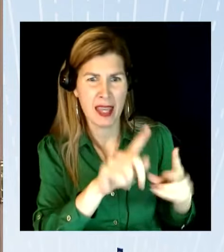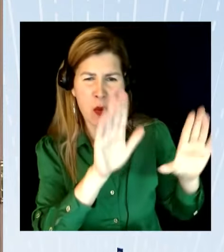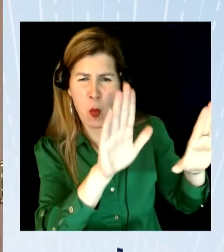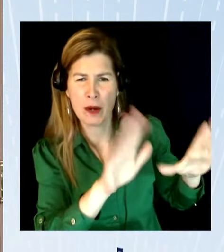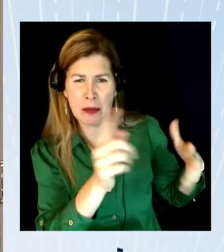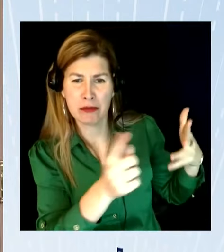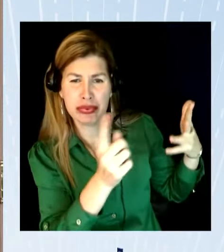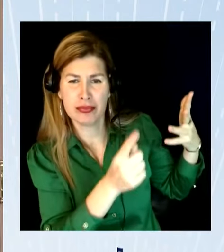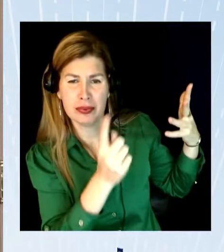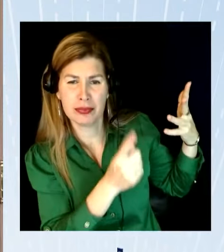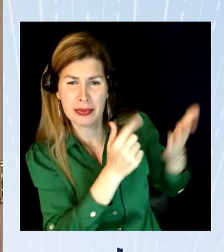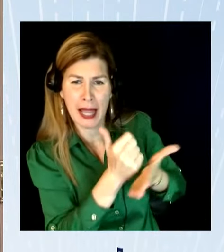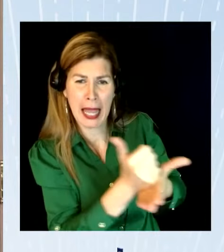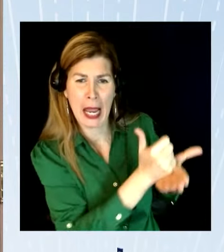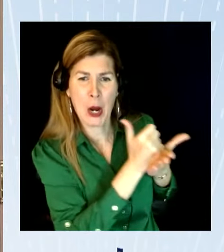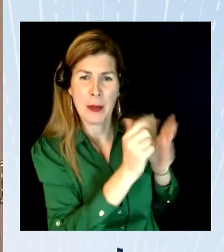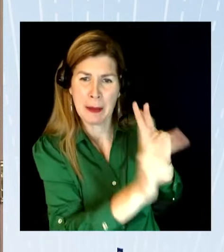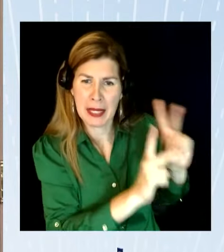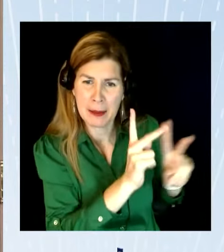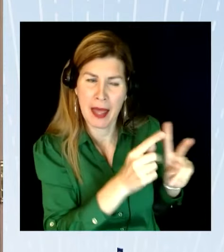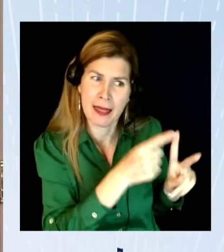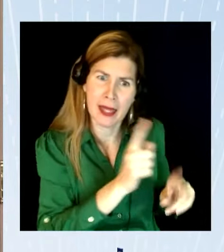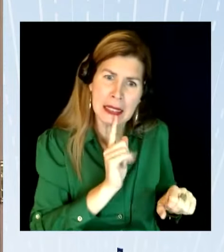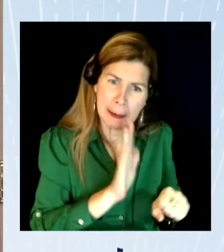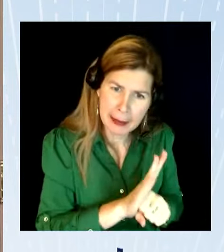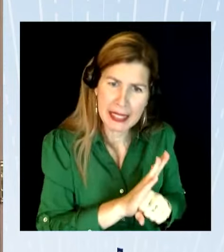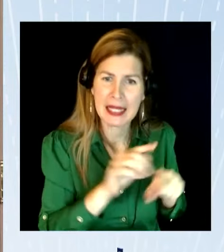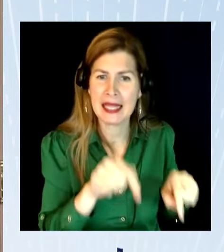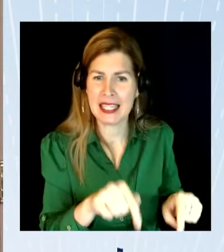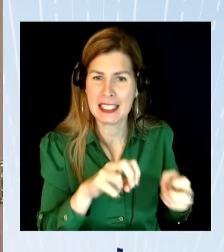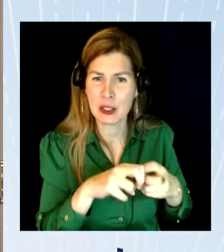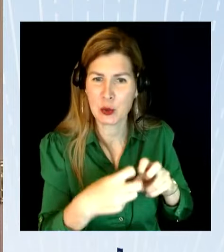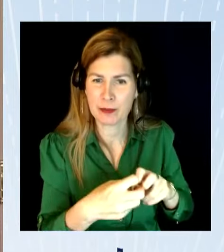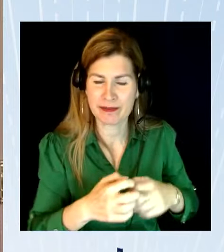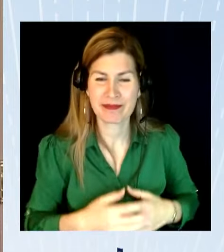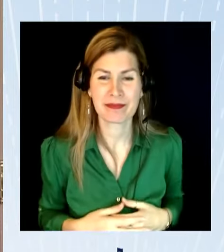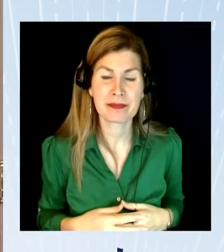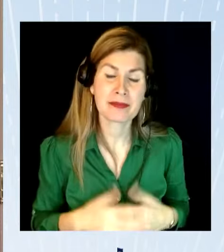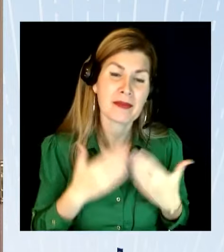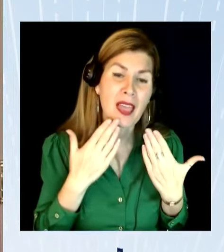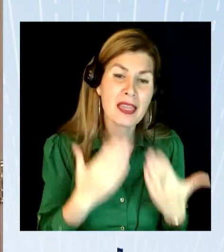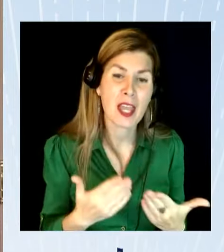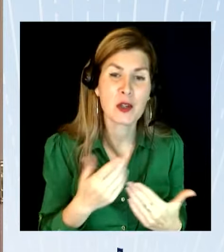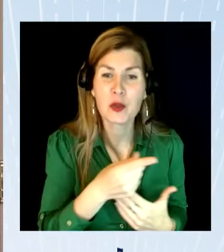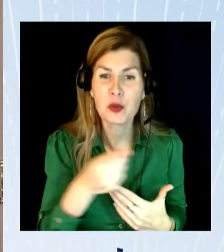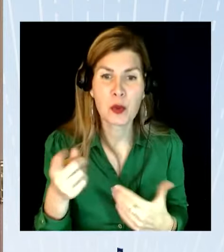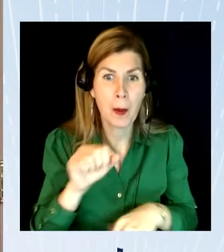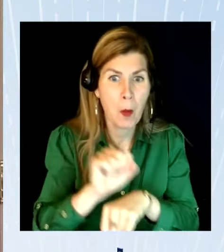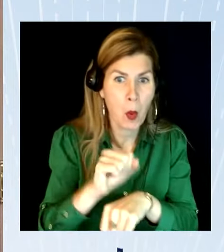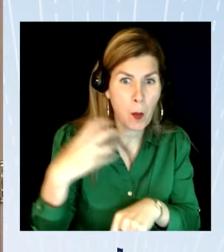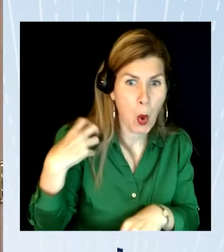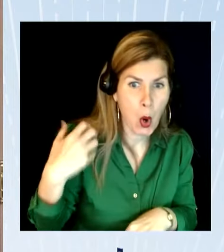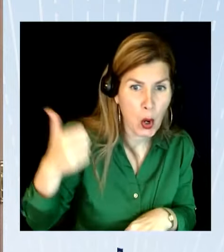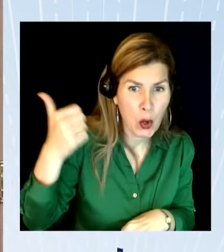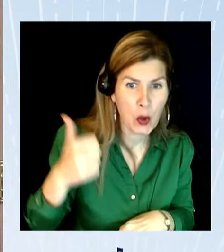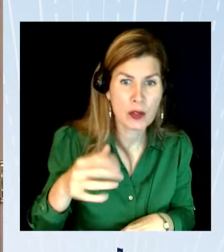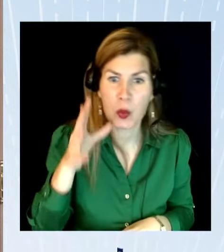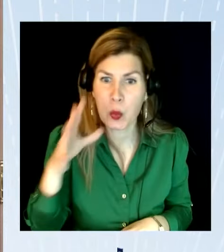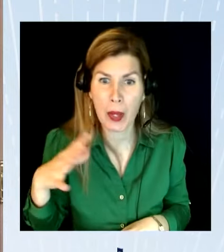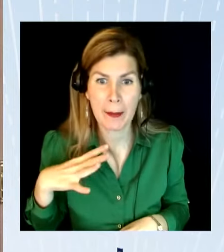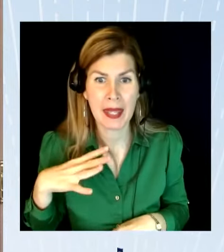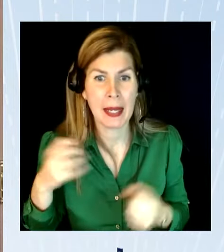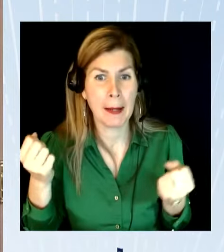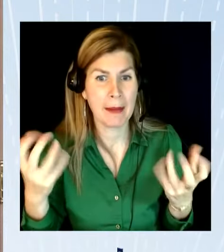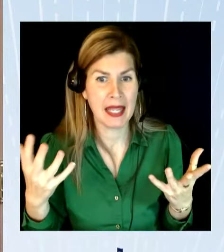certainly are committed to this particular issue. I also want to thank all the advocates, the employers, the tradeswomen who are joining us